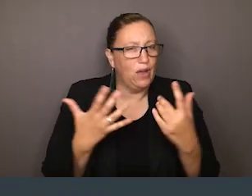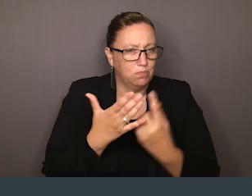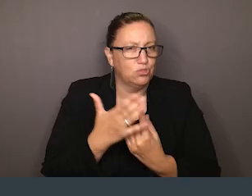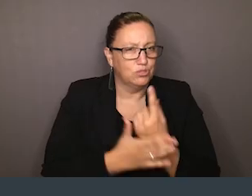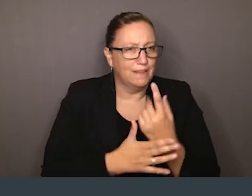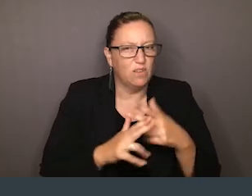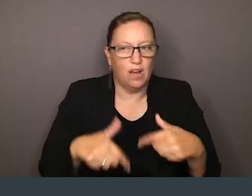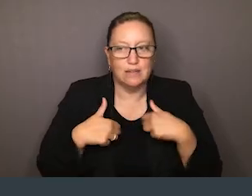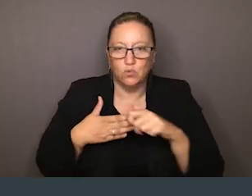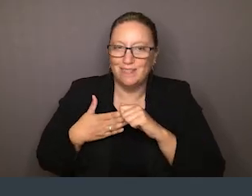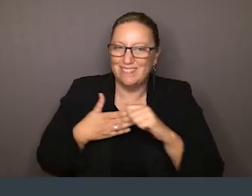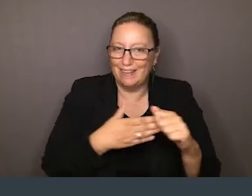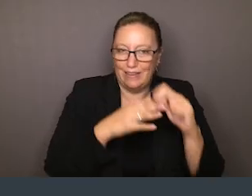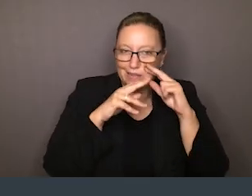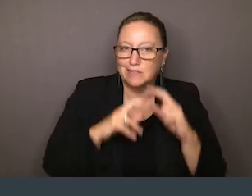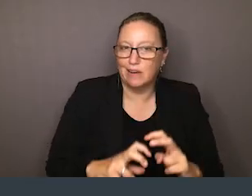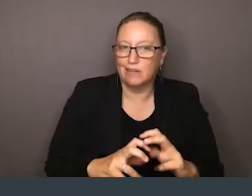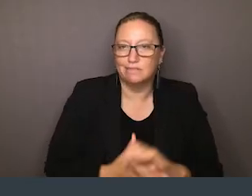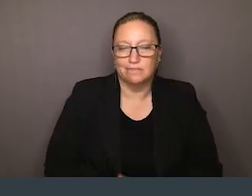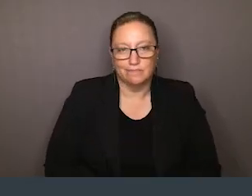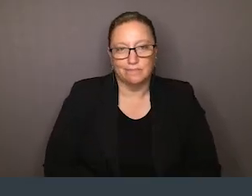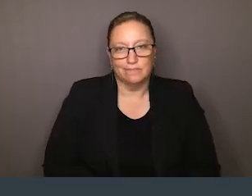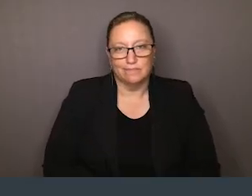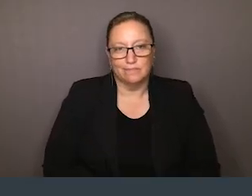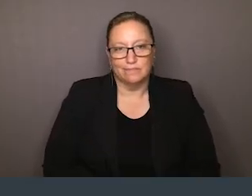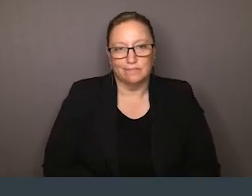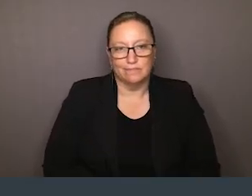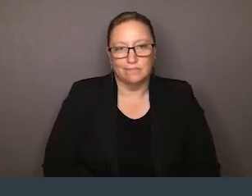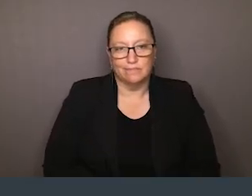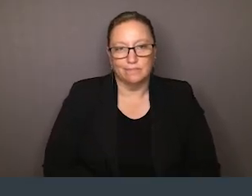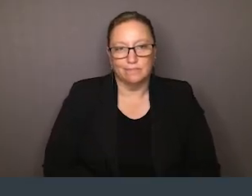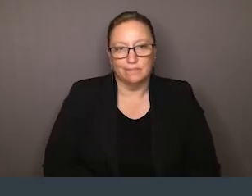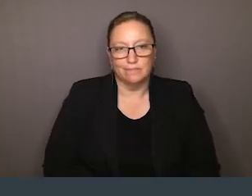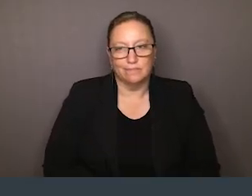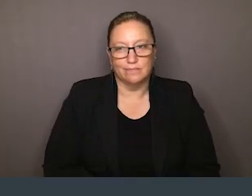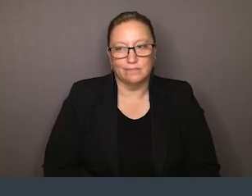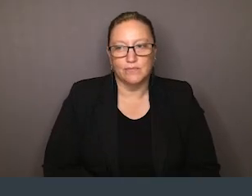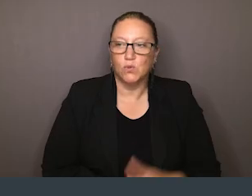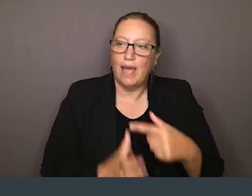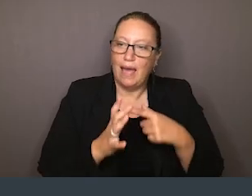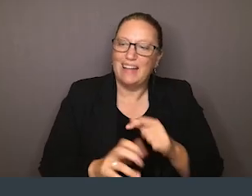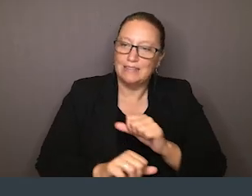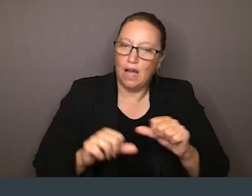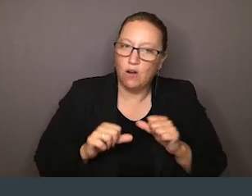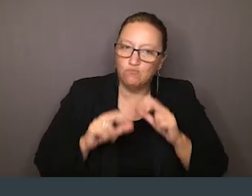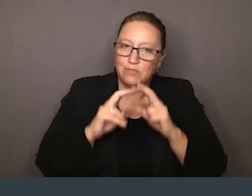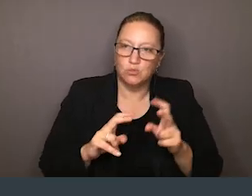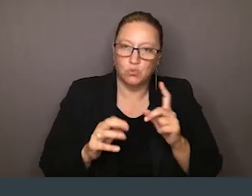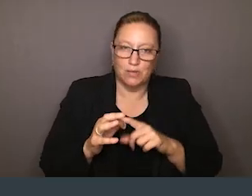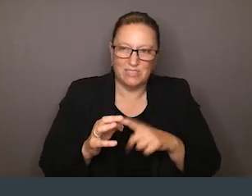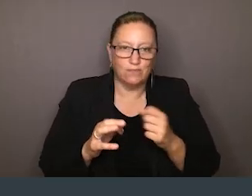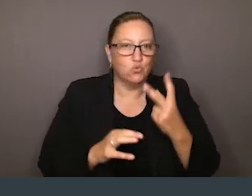great opportunity to lead one of these studies that I'm going to talk about briefly. So look, to answer our research questions,